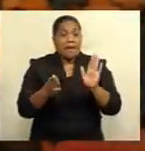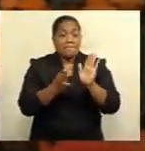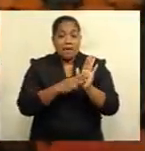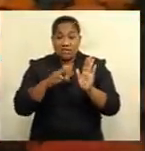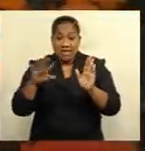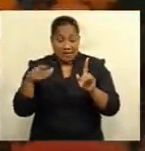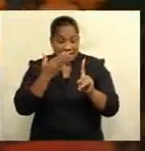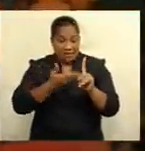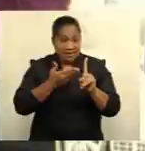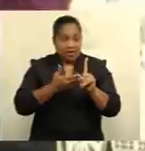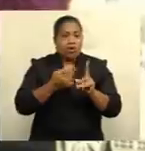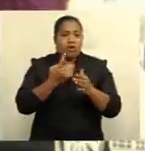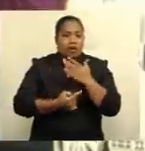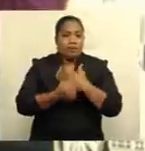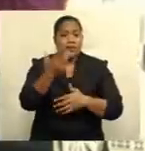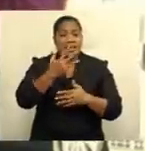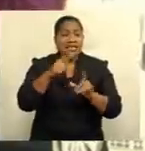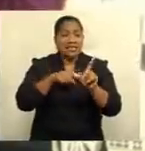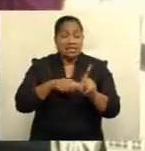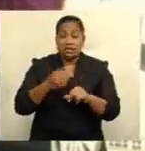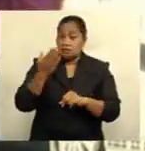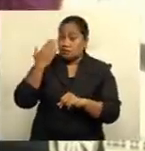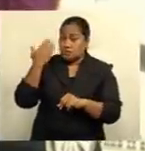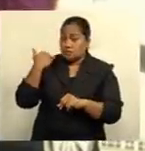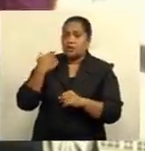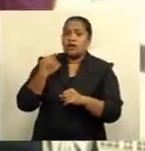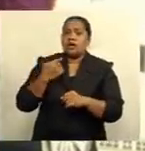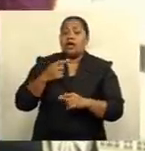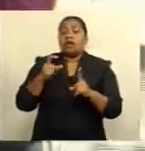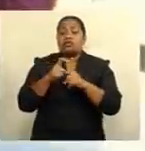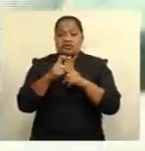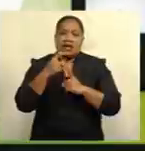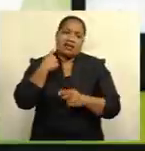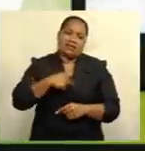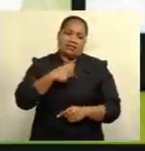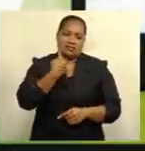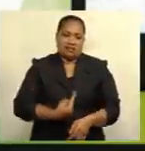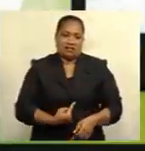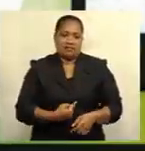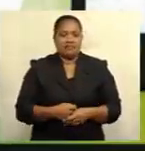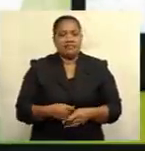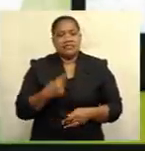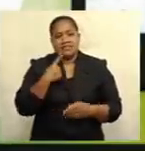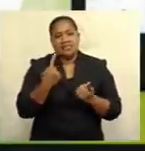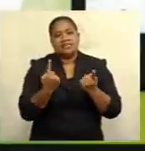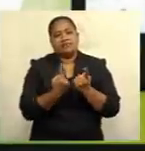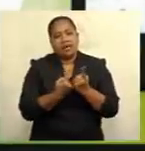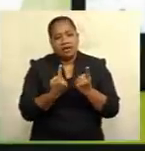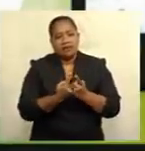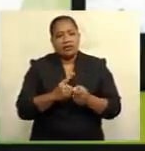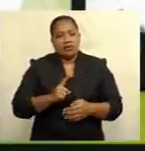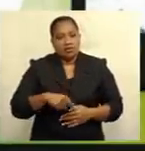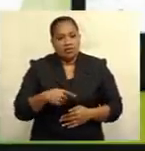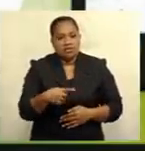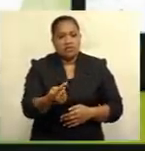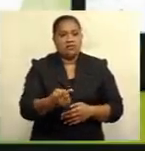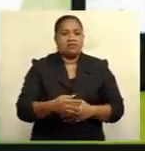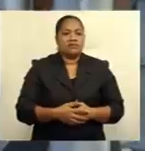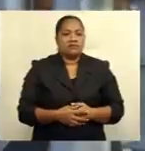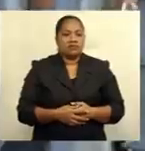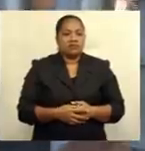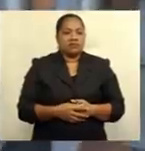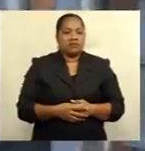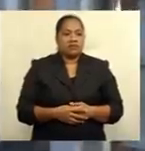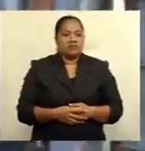suicide 19 years ago, says the pain remains for life. The impact of untimely death will never